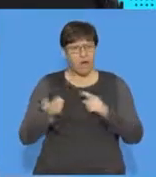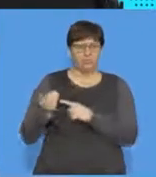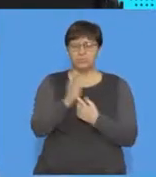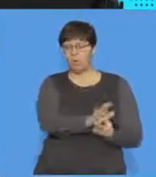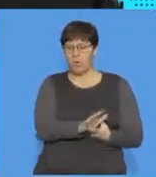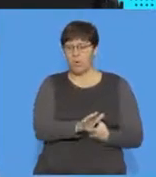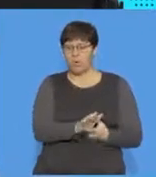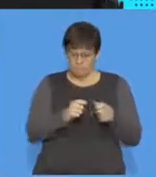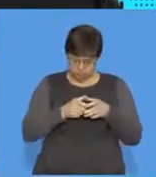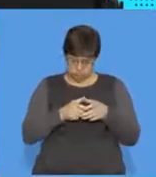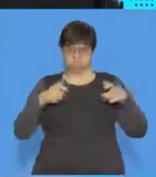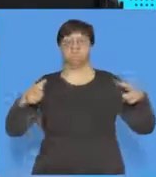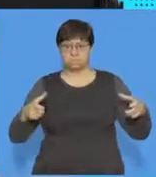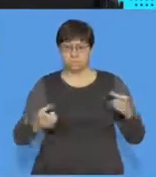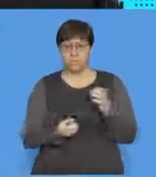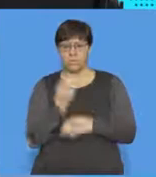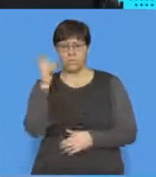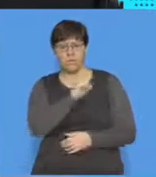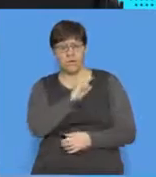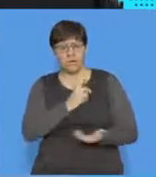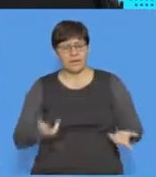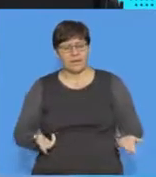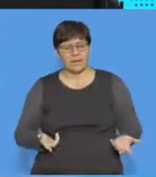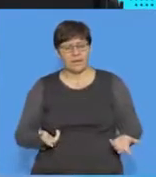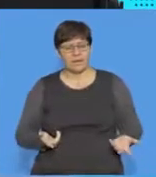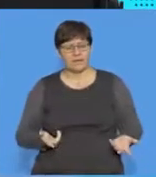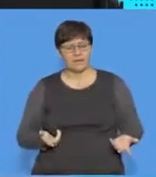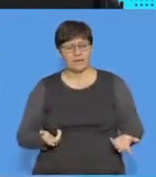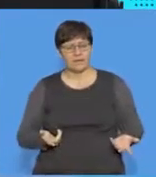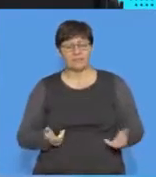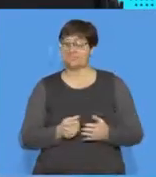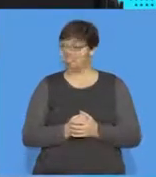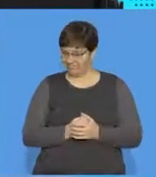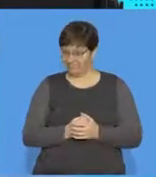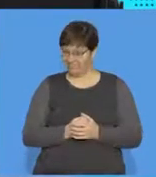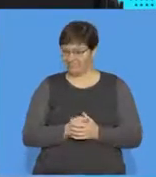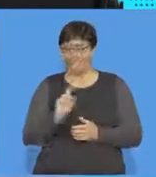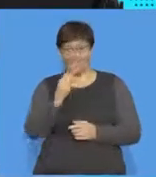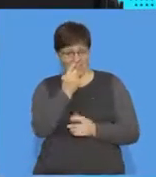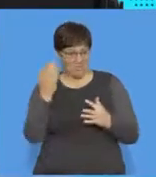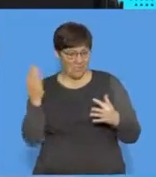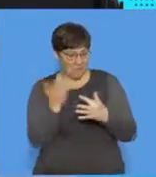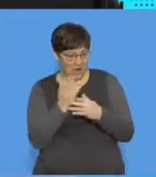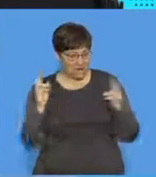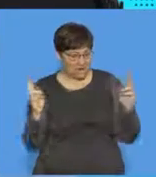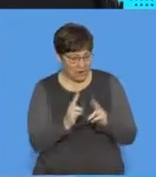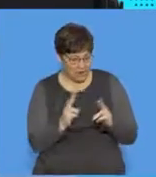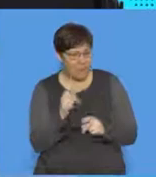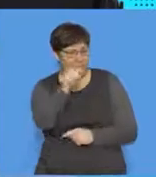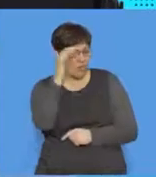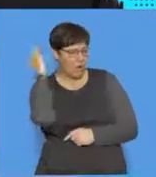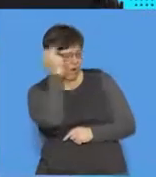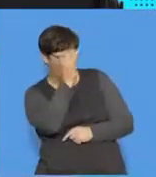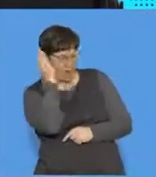an exponential growth curve? We're going to take a short break and you're going to consider